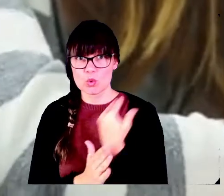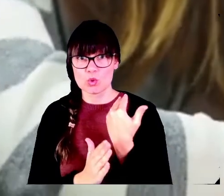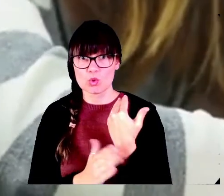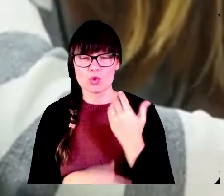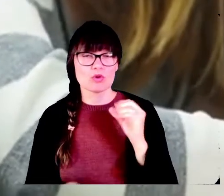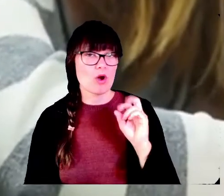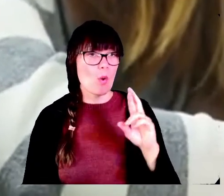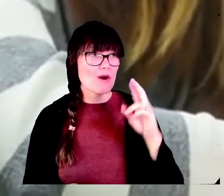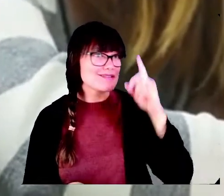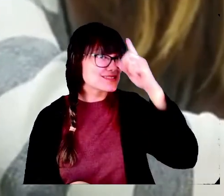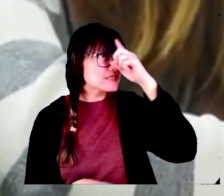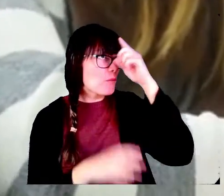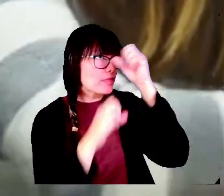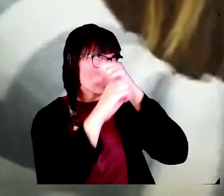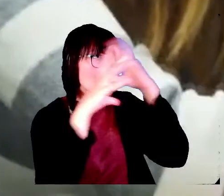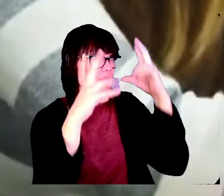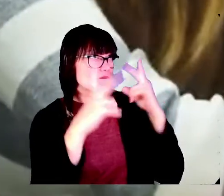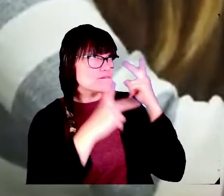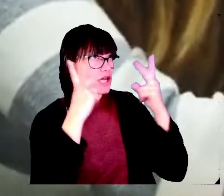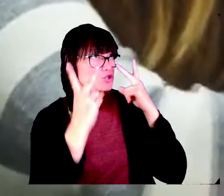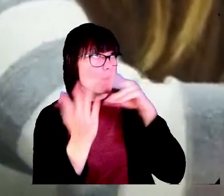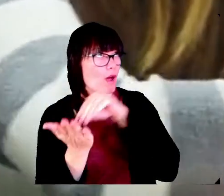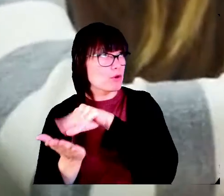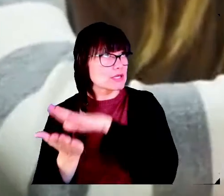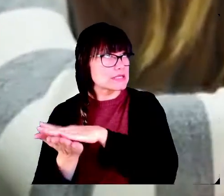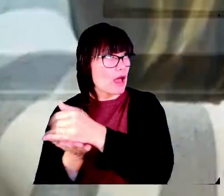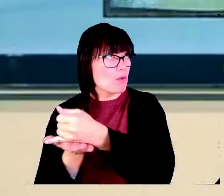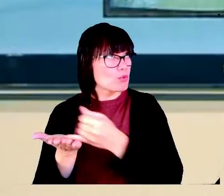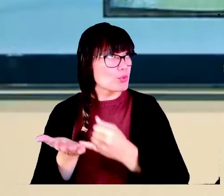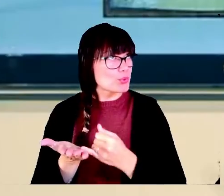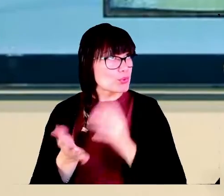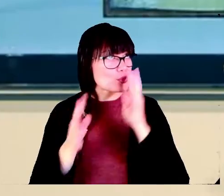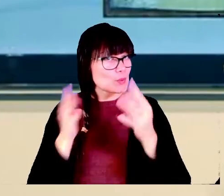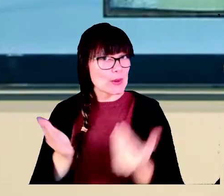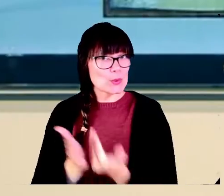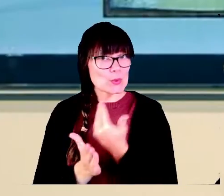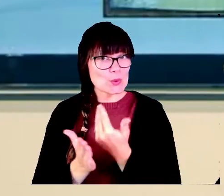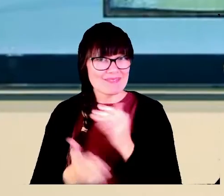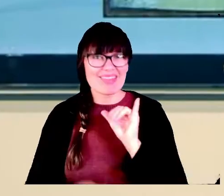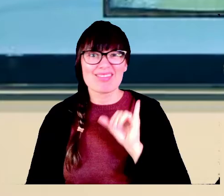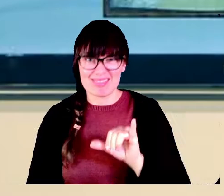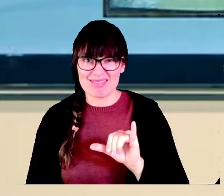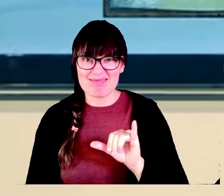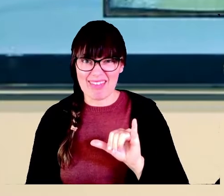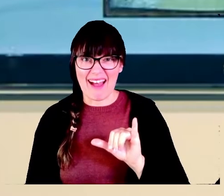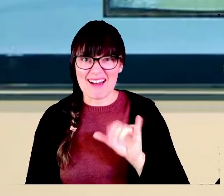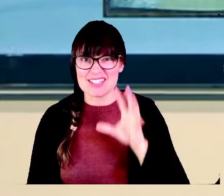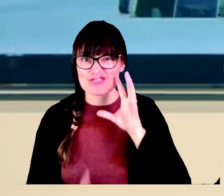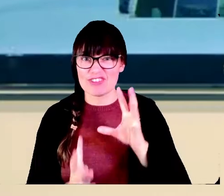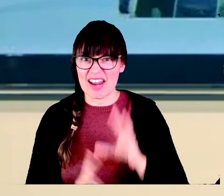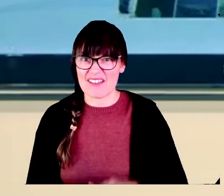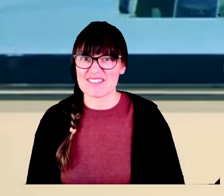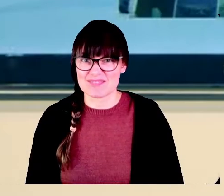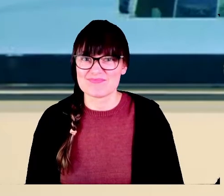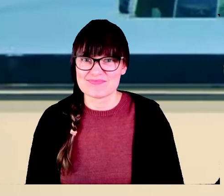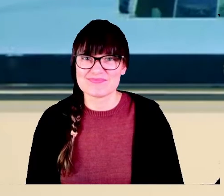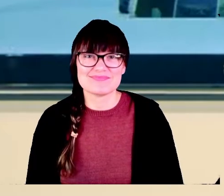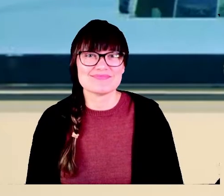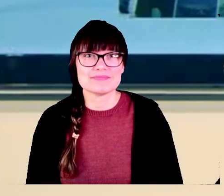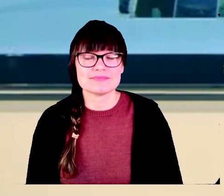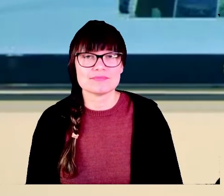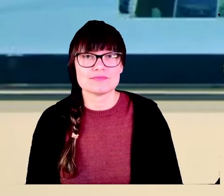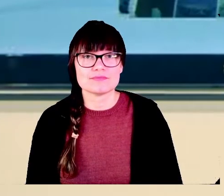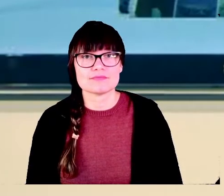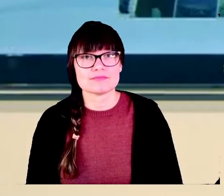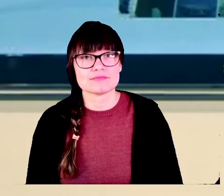that you have in your mind visually, you can put it down somewhere and create something. That's what we're talking about. Those are the skills you're going to have to need for studio art.